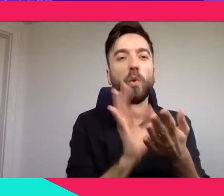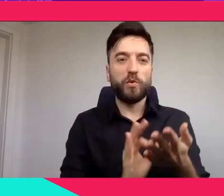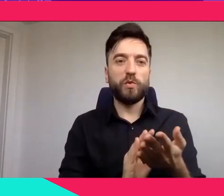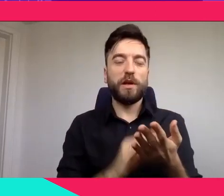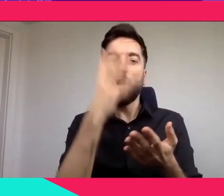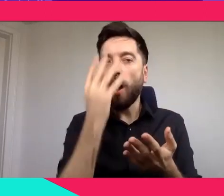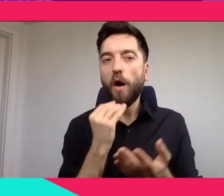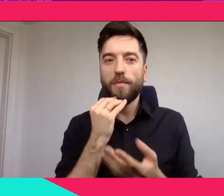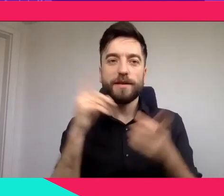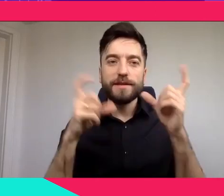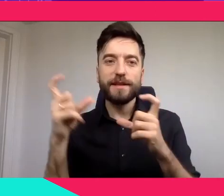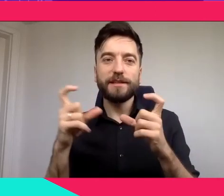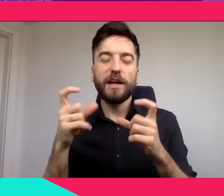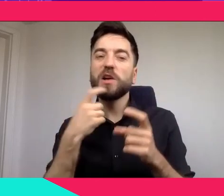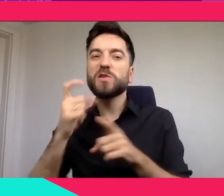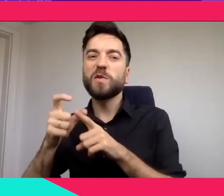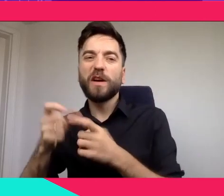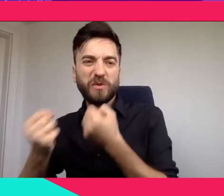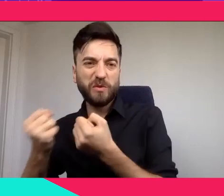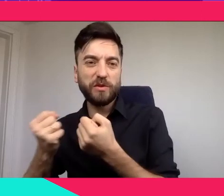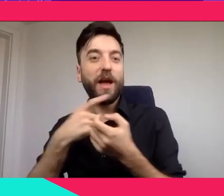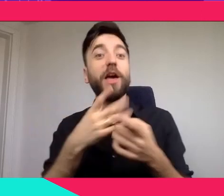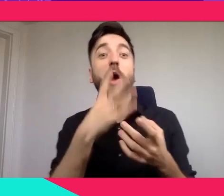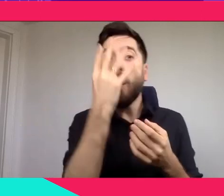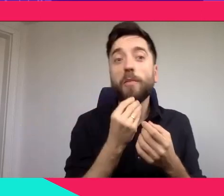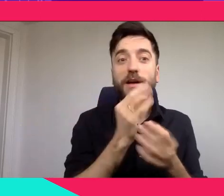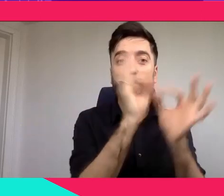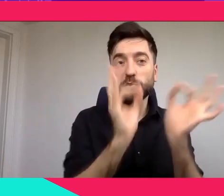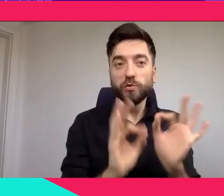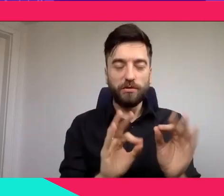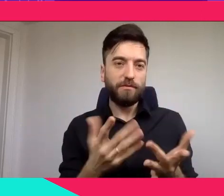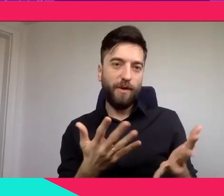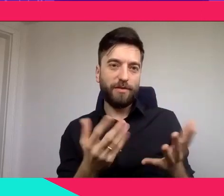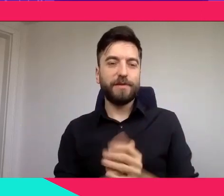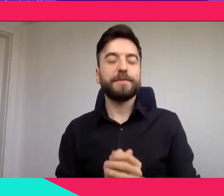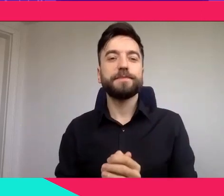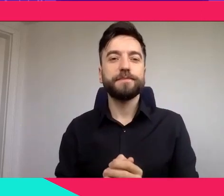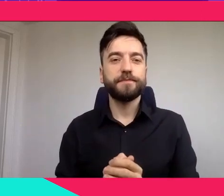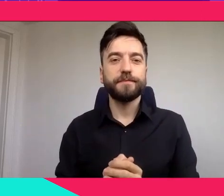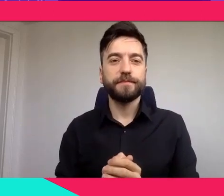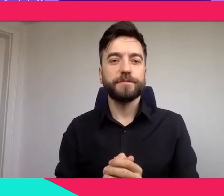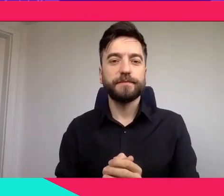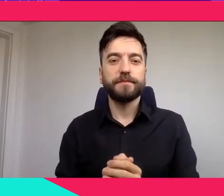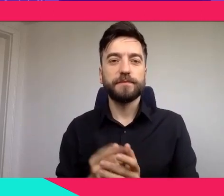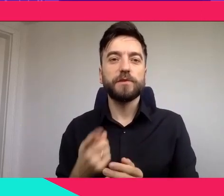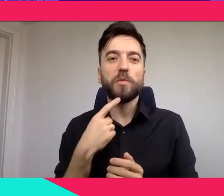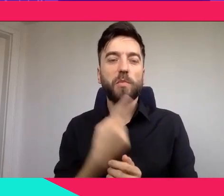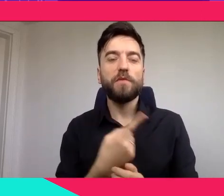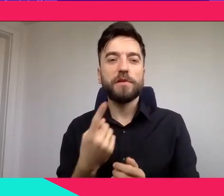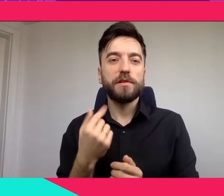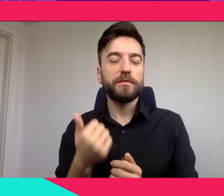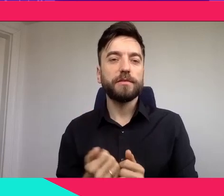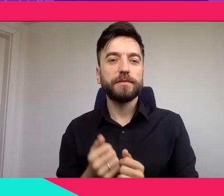This was actually a participant who had been diagnosed with depression at a young age herself, she told us.